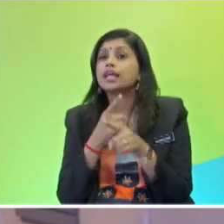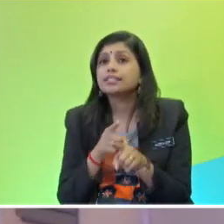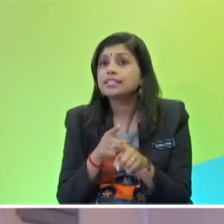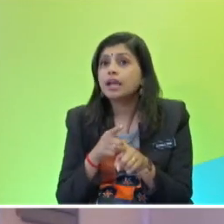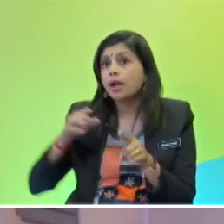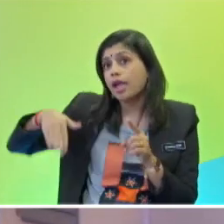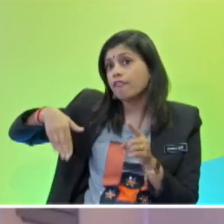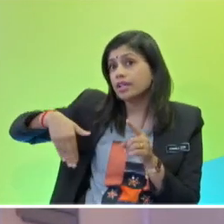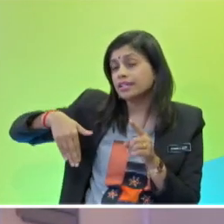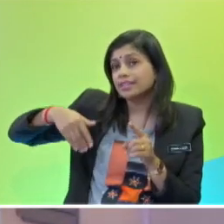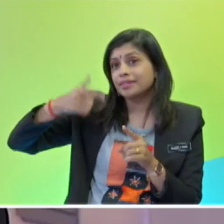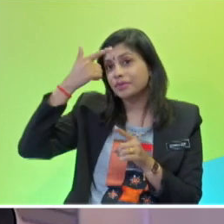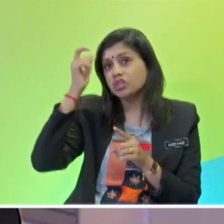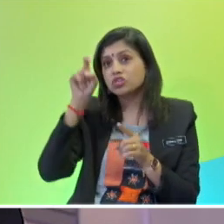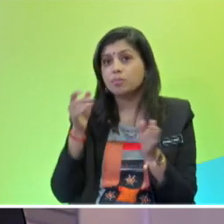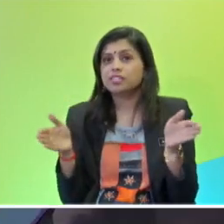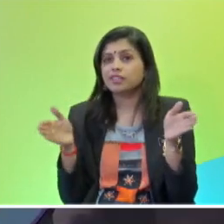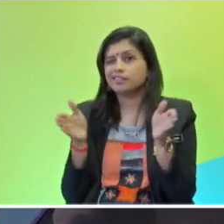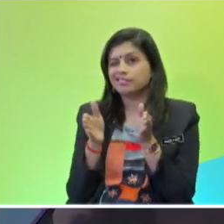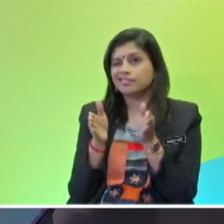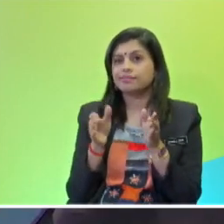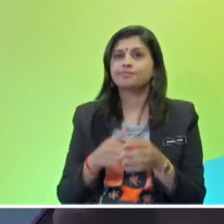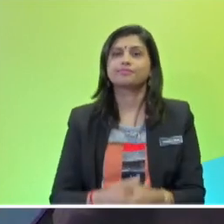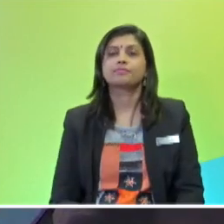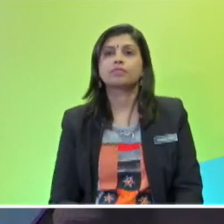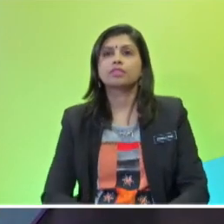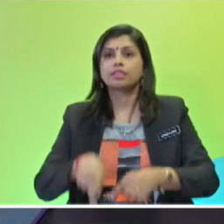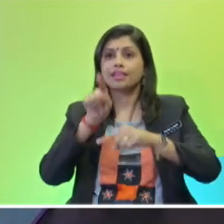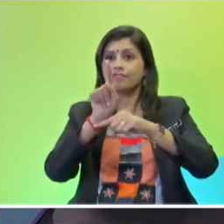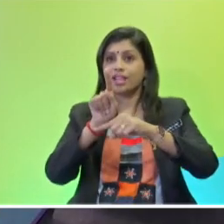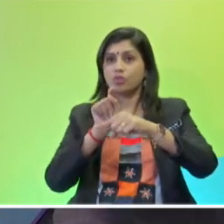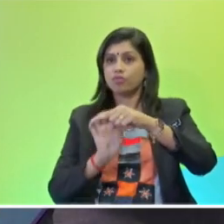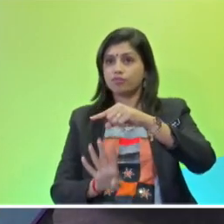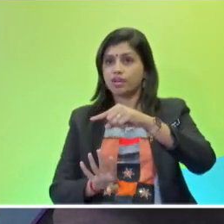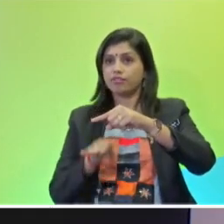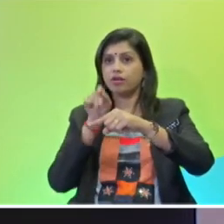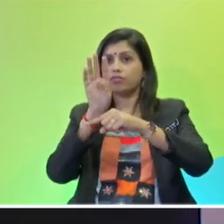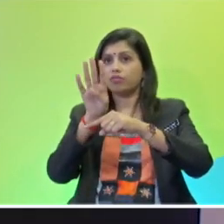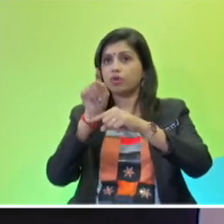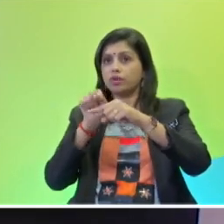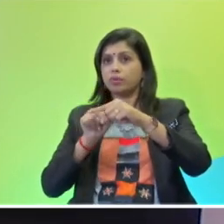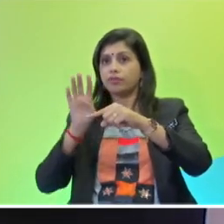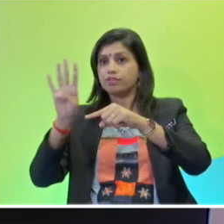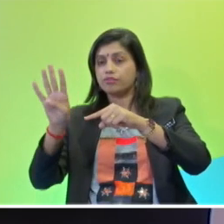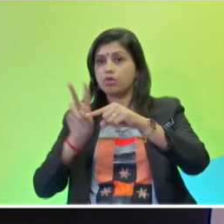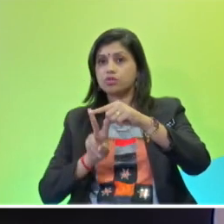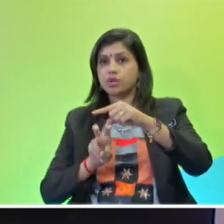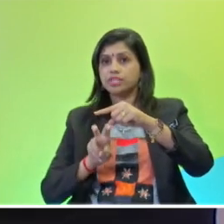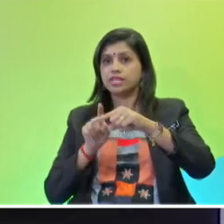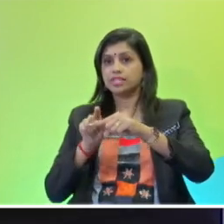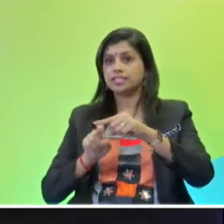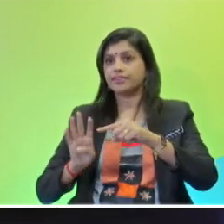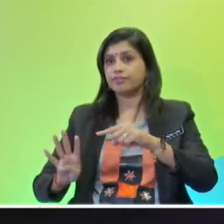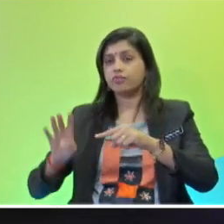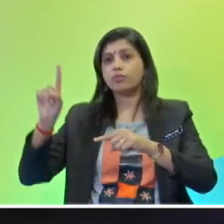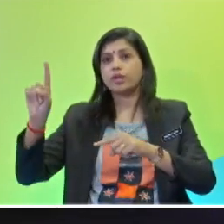right? So how to make it? So it becomes 1 over 5. Yes. As usual, we do the cancellation method, 1 over